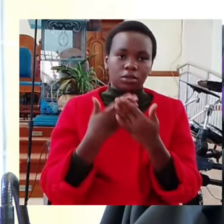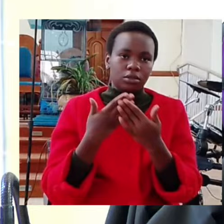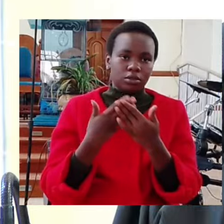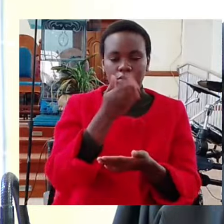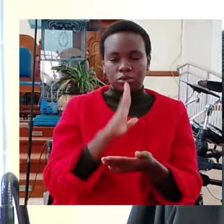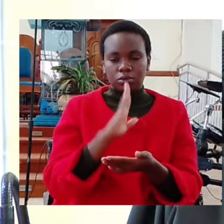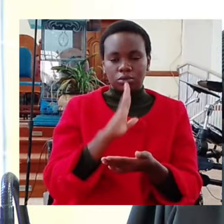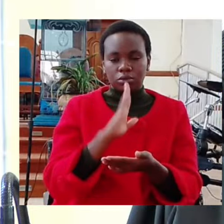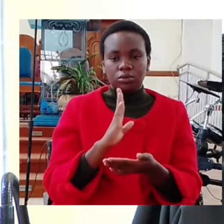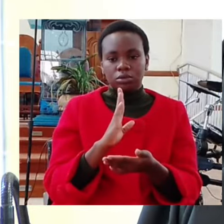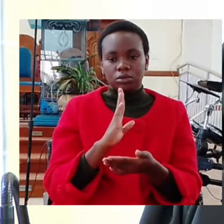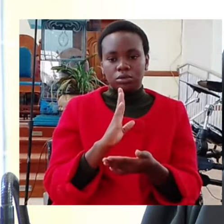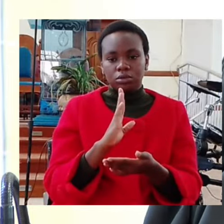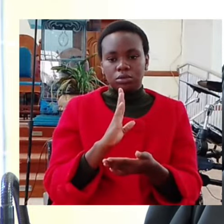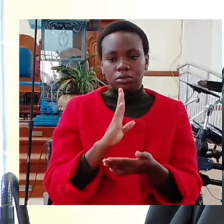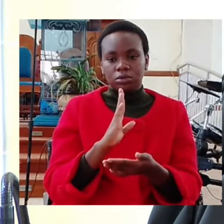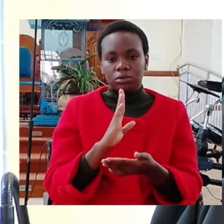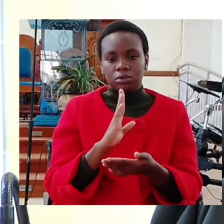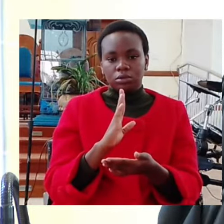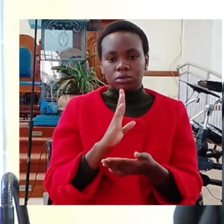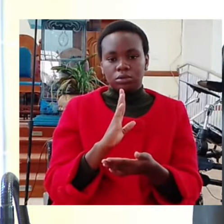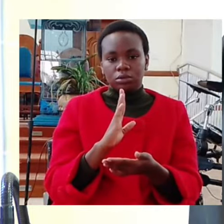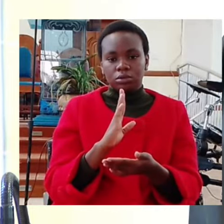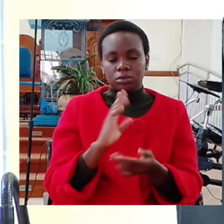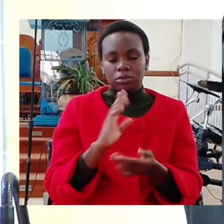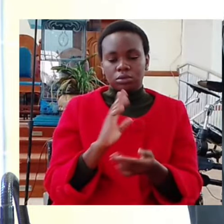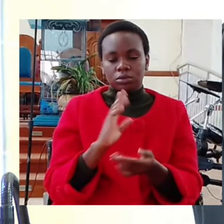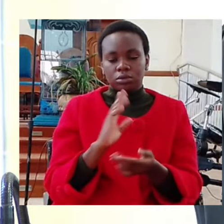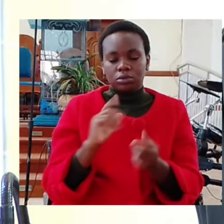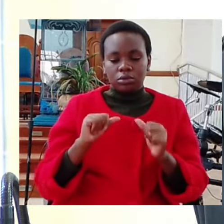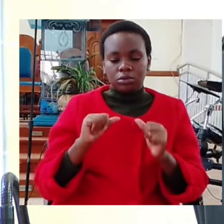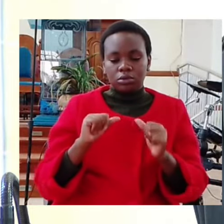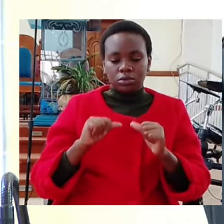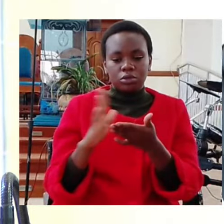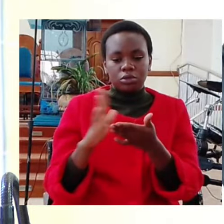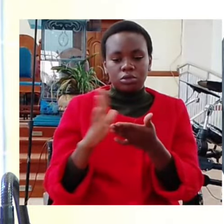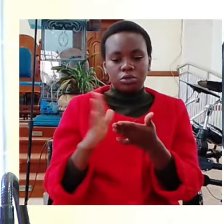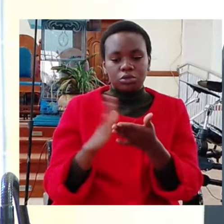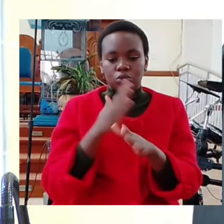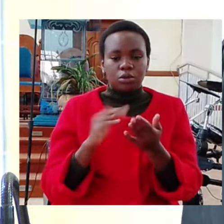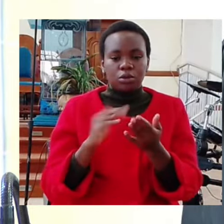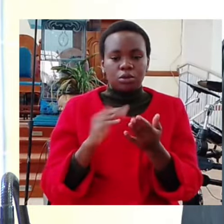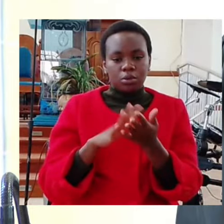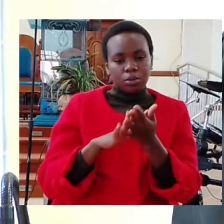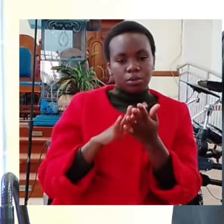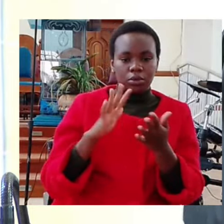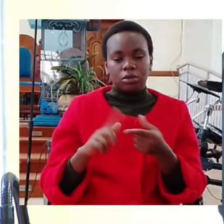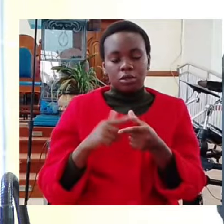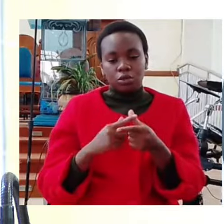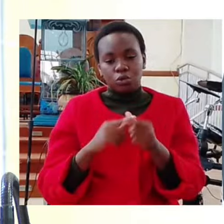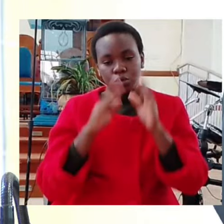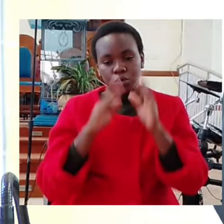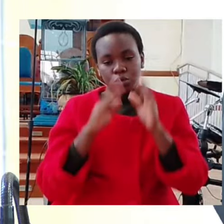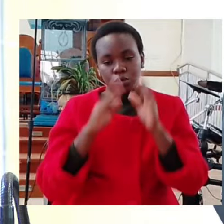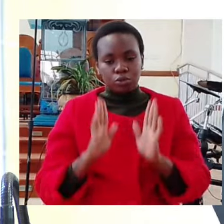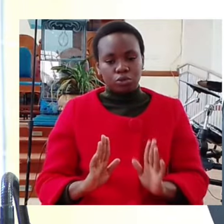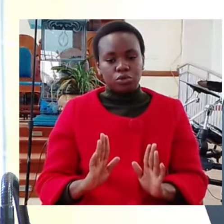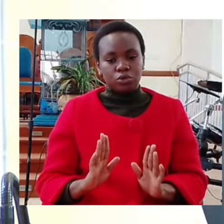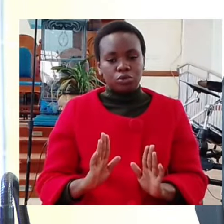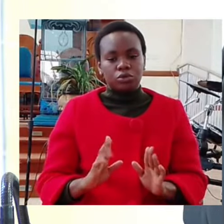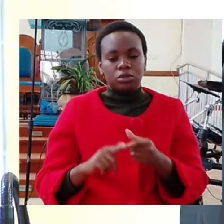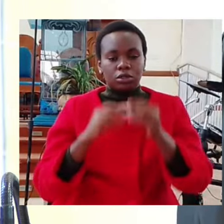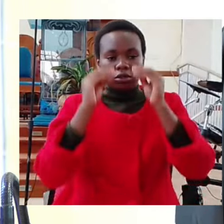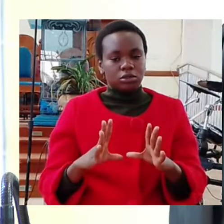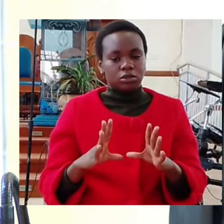ogoshi. Mugathi inabere na koina wega. Hedia praise mwato inithia aga tukamwela. That was wonderful. Alimu waitone mwato inithia